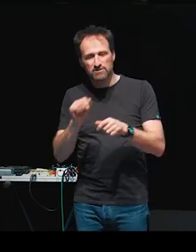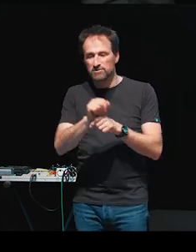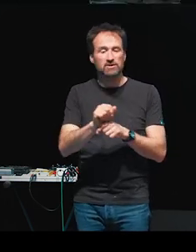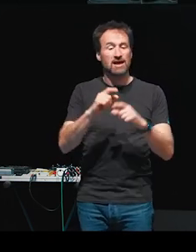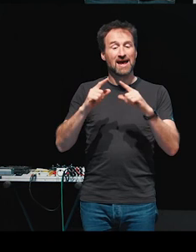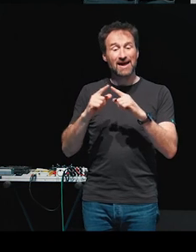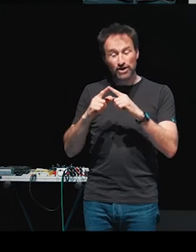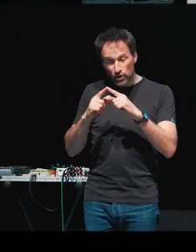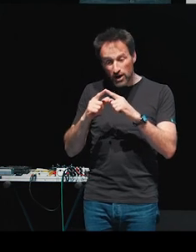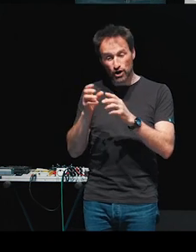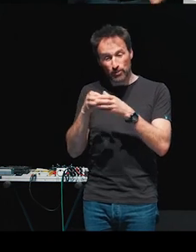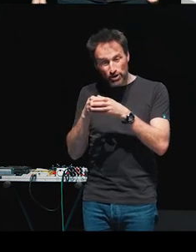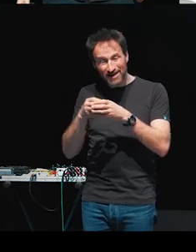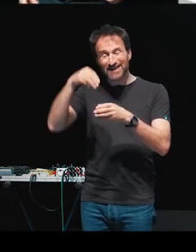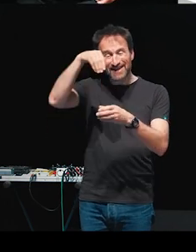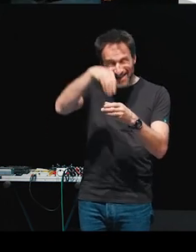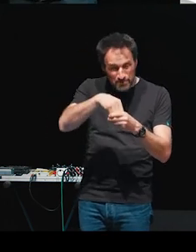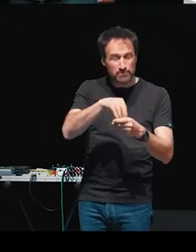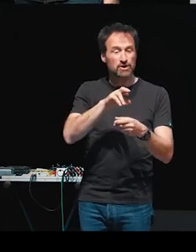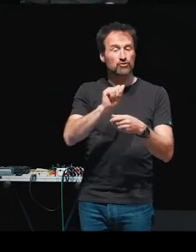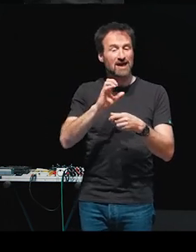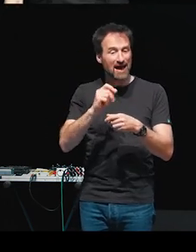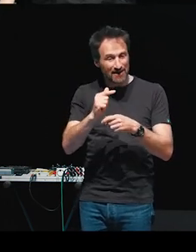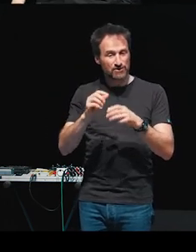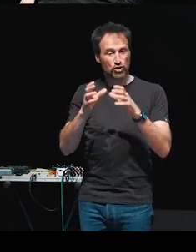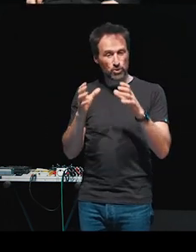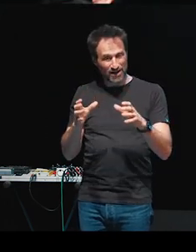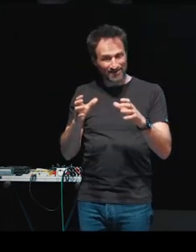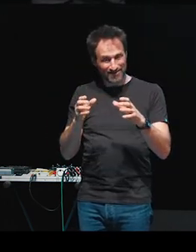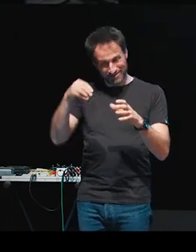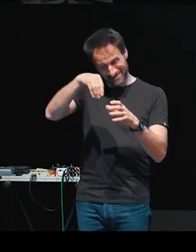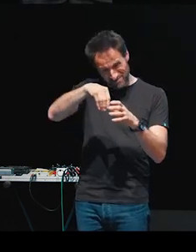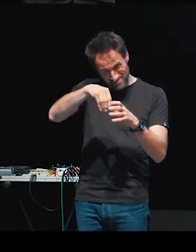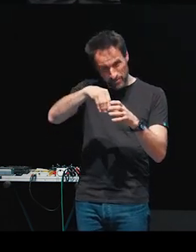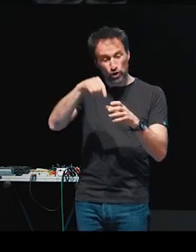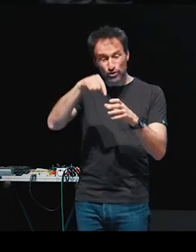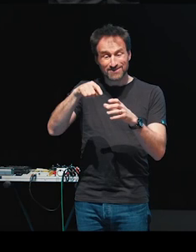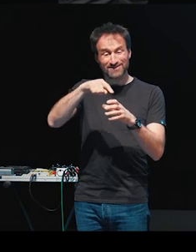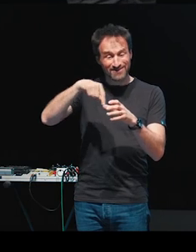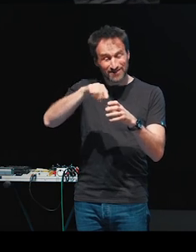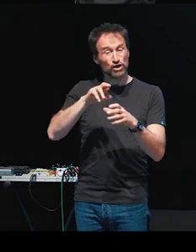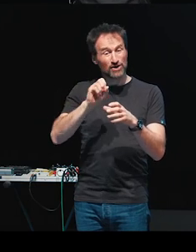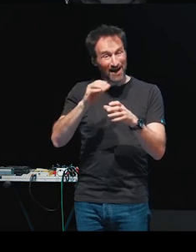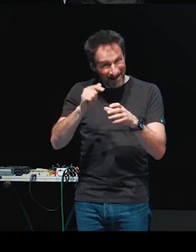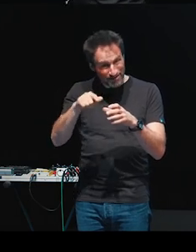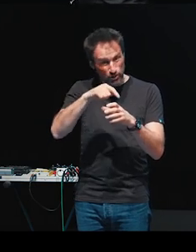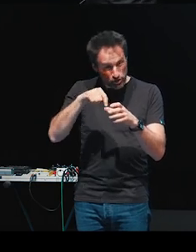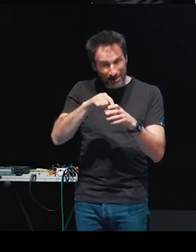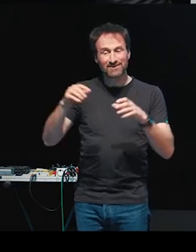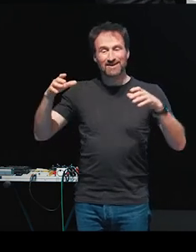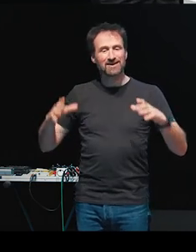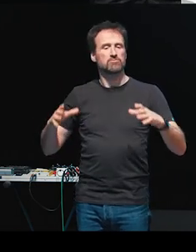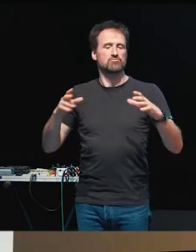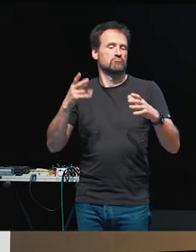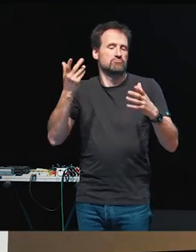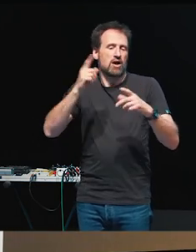component, which you are using in the middle of a Vue component. When you are doing so, I would advise you to